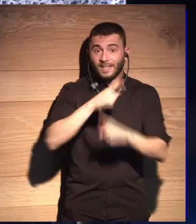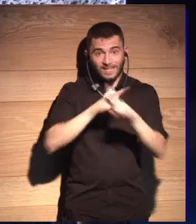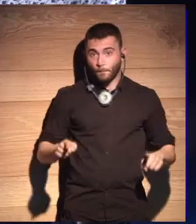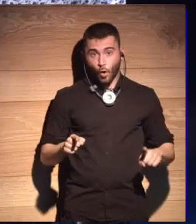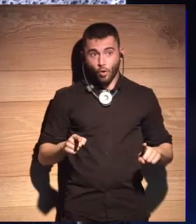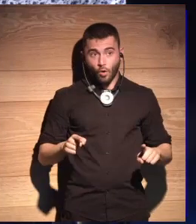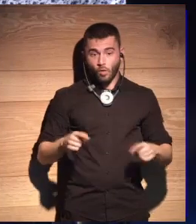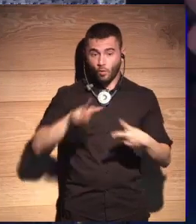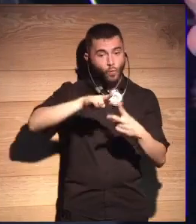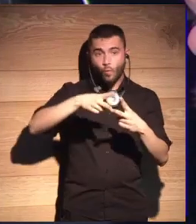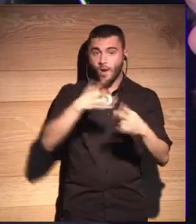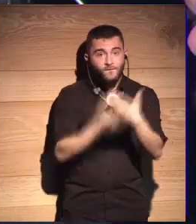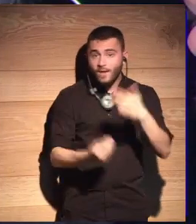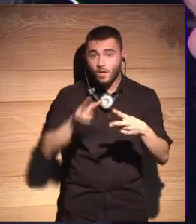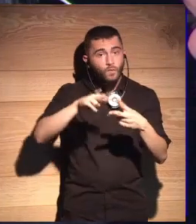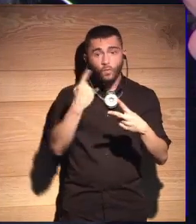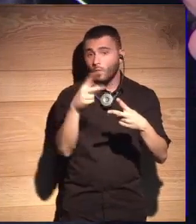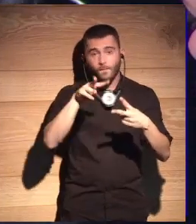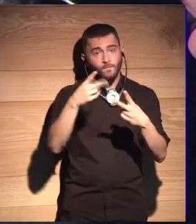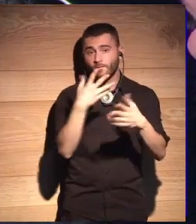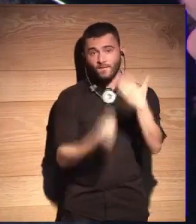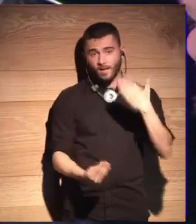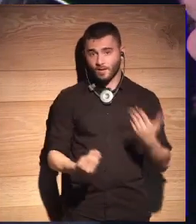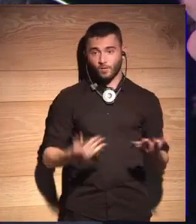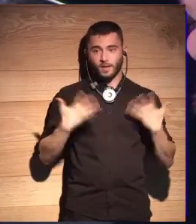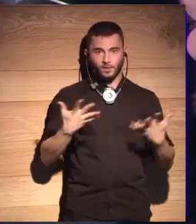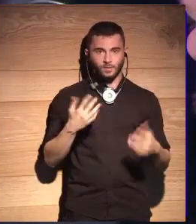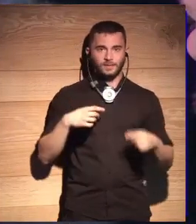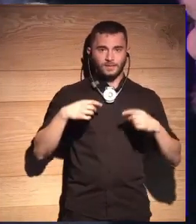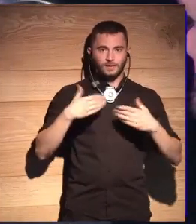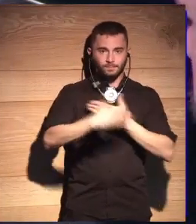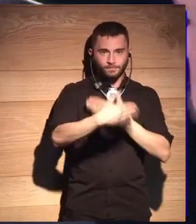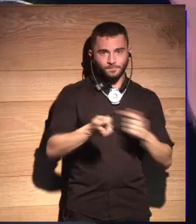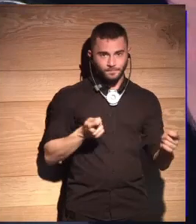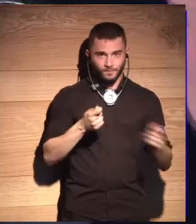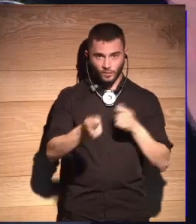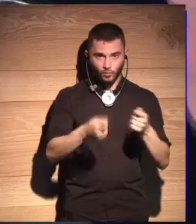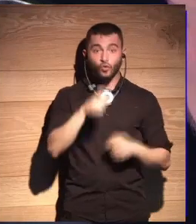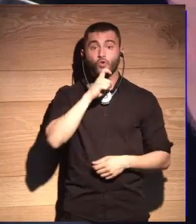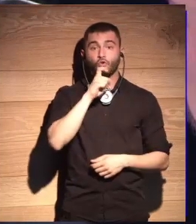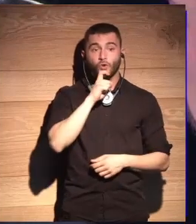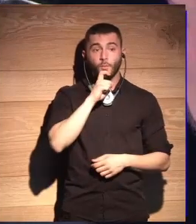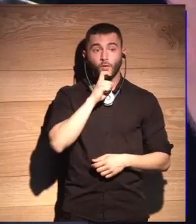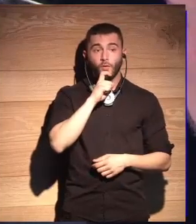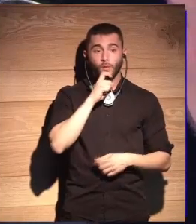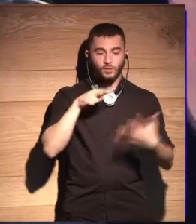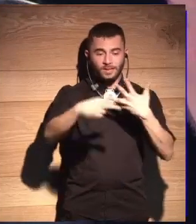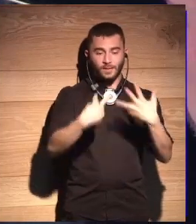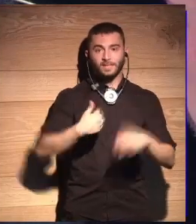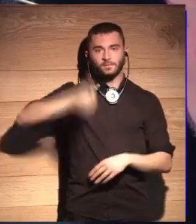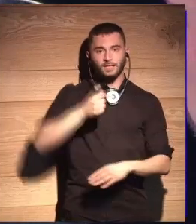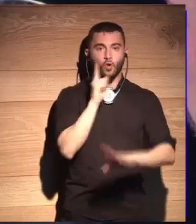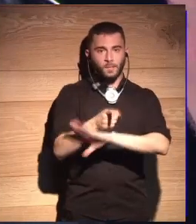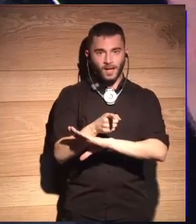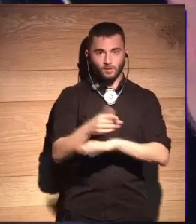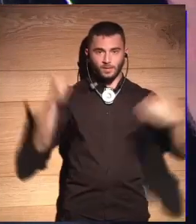selling. I mean, one thing is wrong there. And then, therefore, I think in the future we will